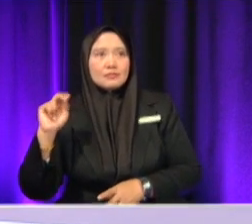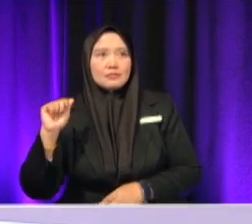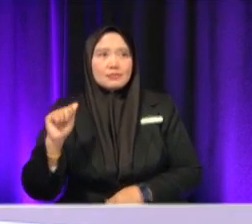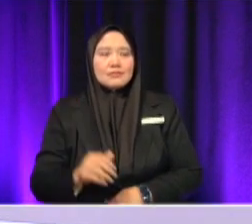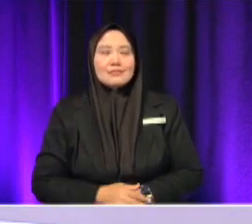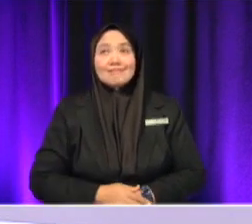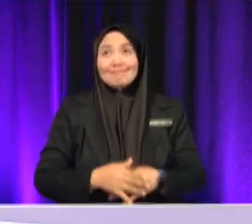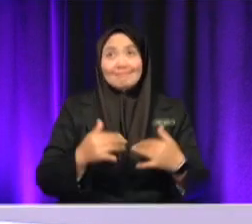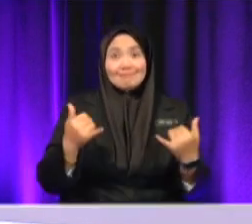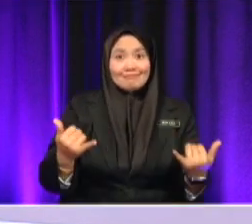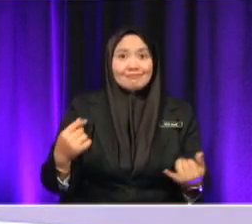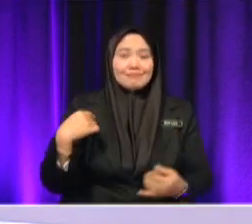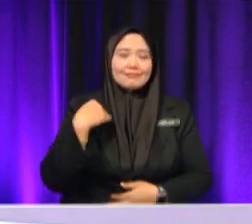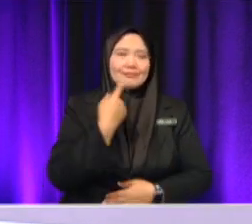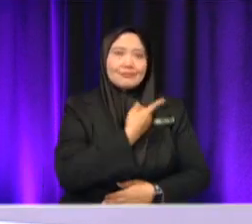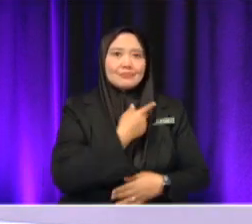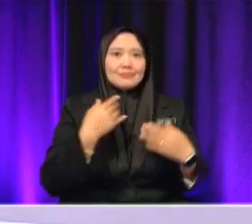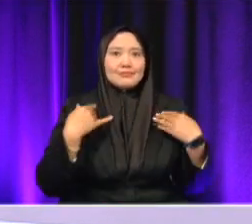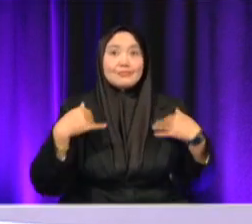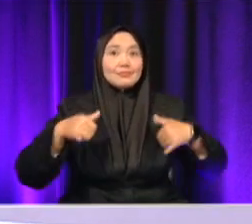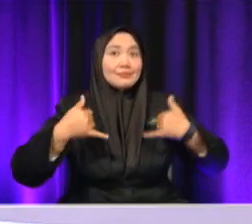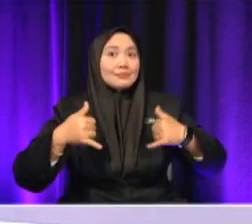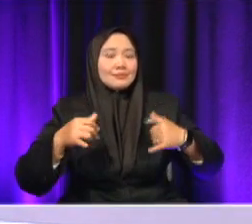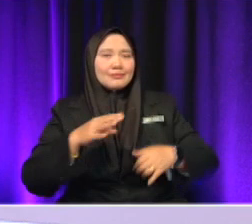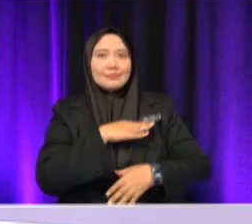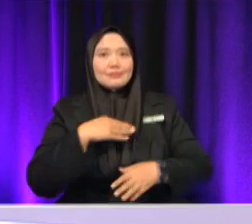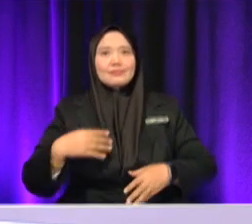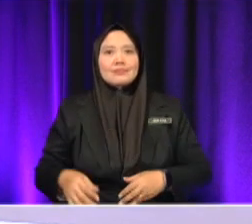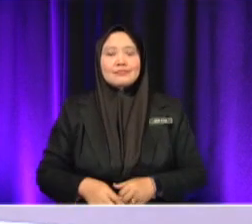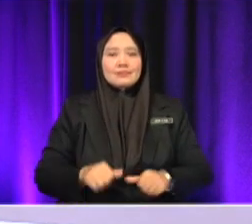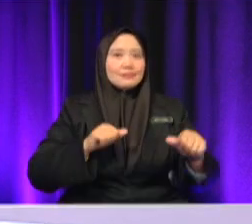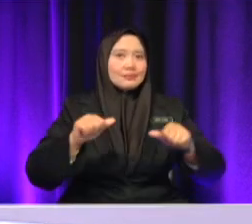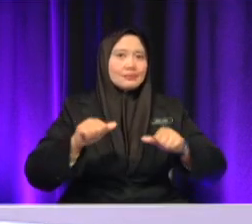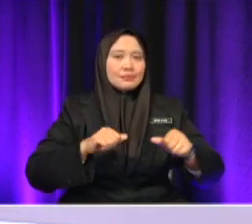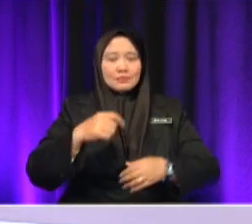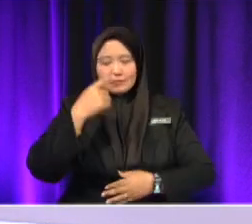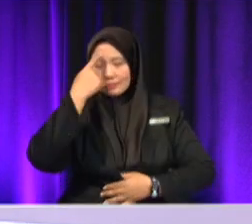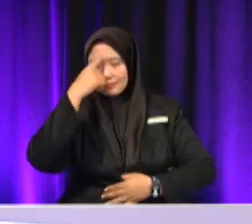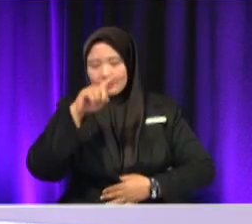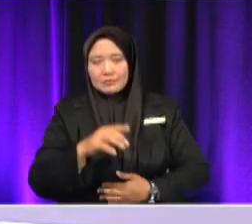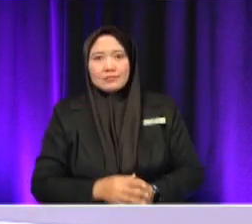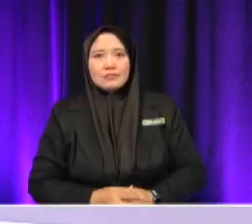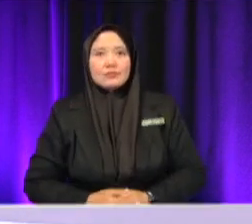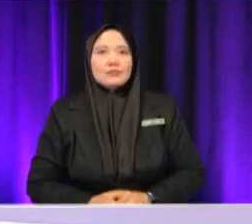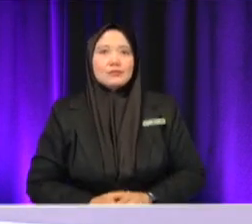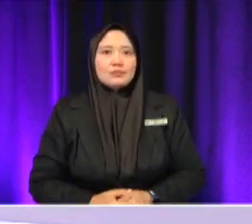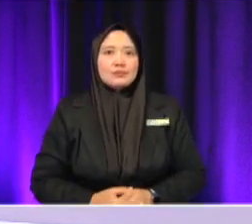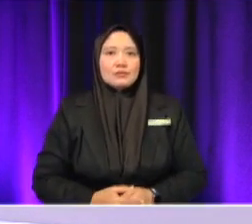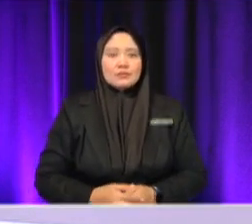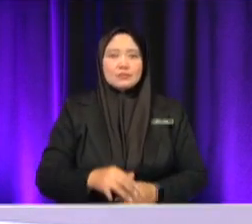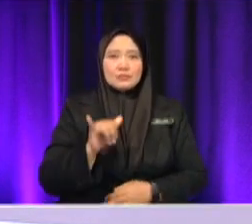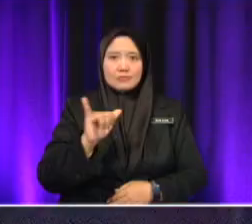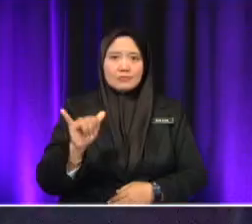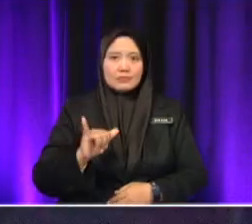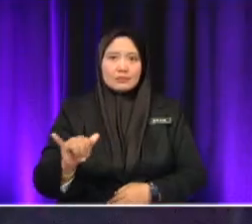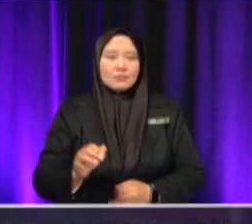or activity, and we are going to be improving on our vocabulary as well as speaking skill. And how do we do